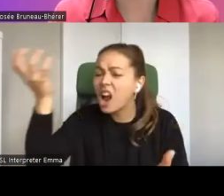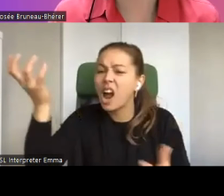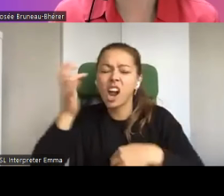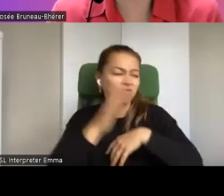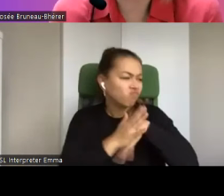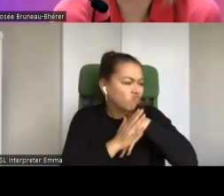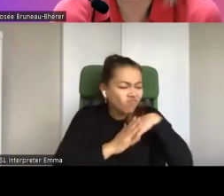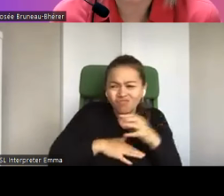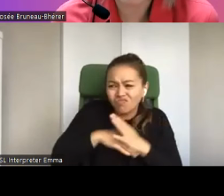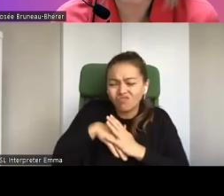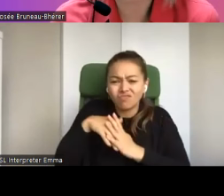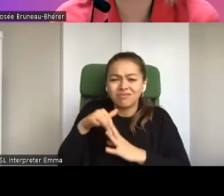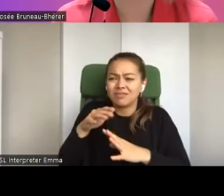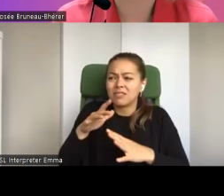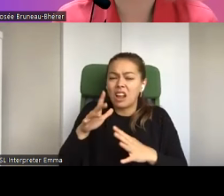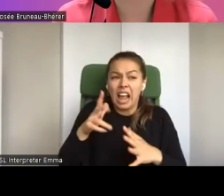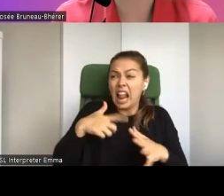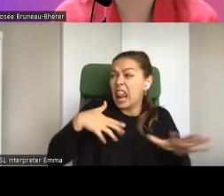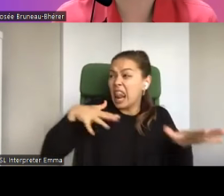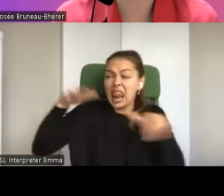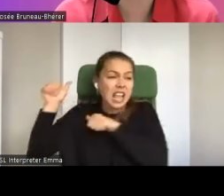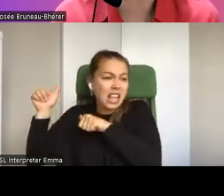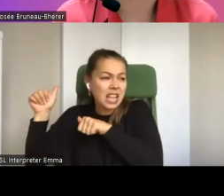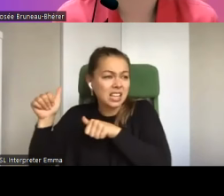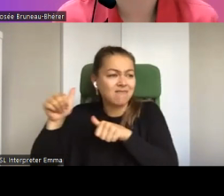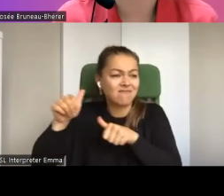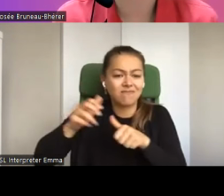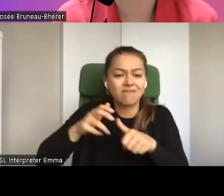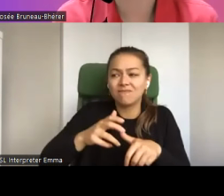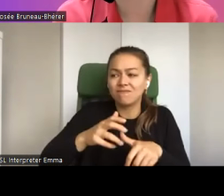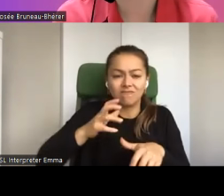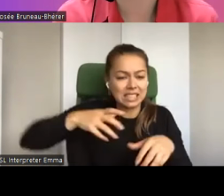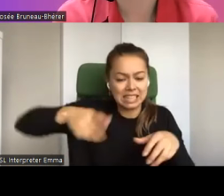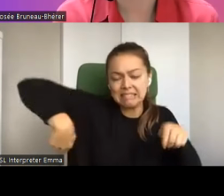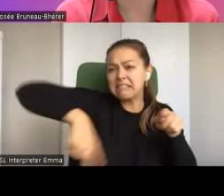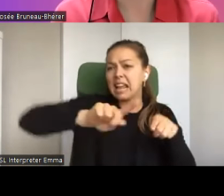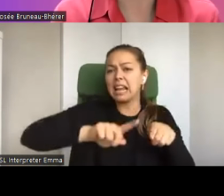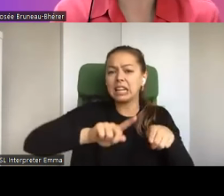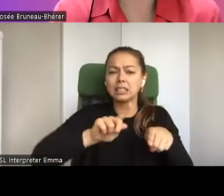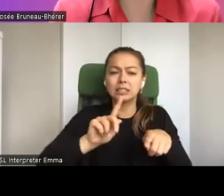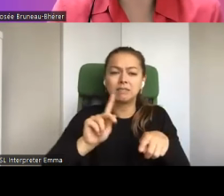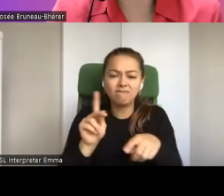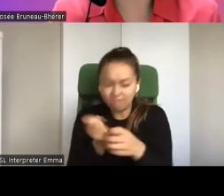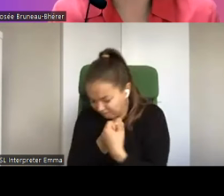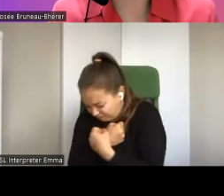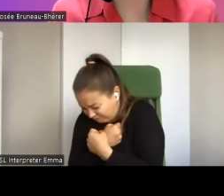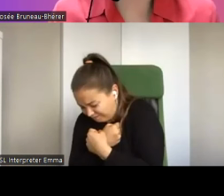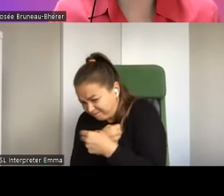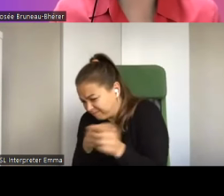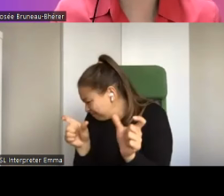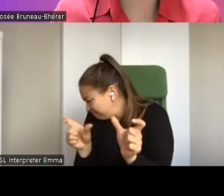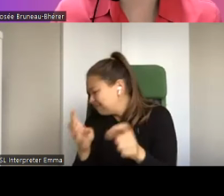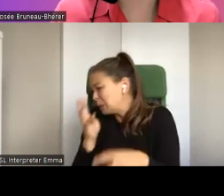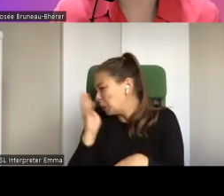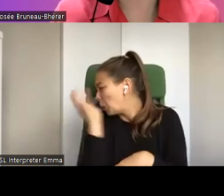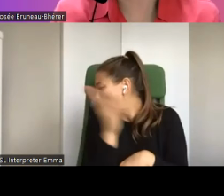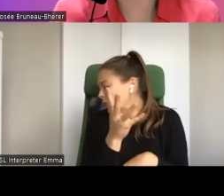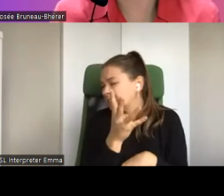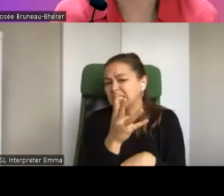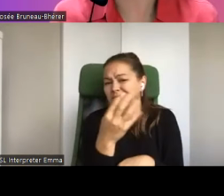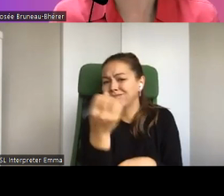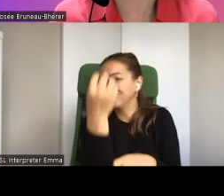leave. He kicks the furniture, and then he curls up into a ball, and he ignores what the professionals are